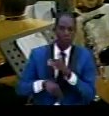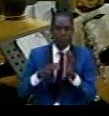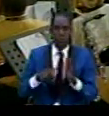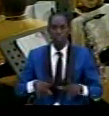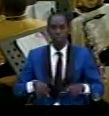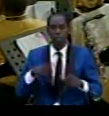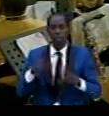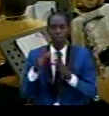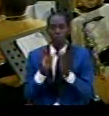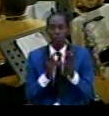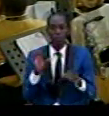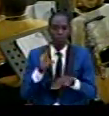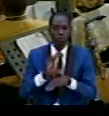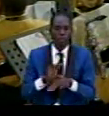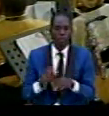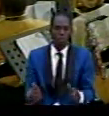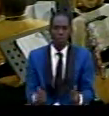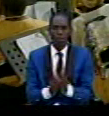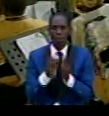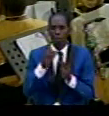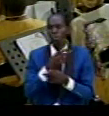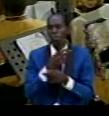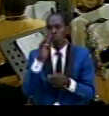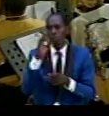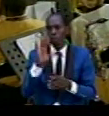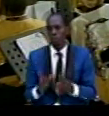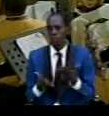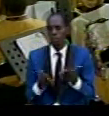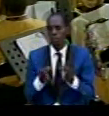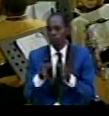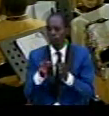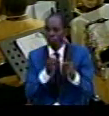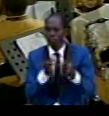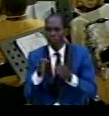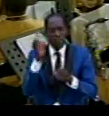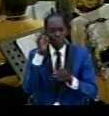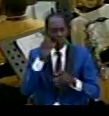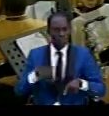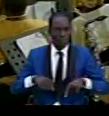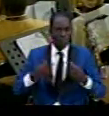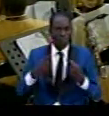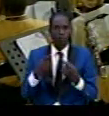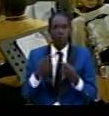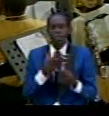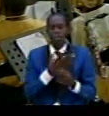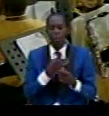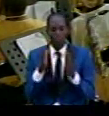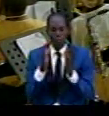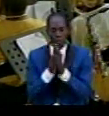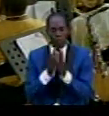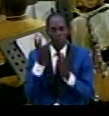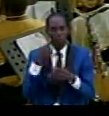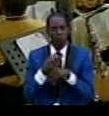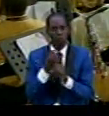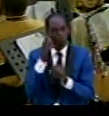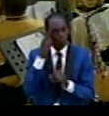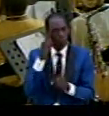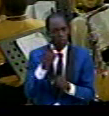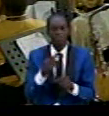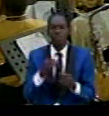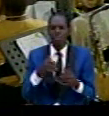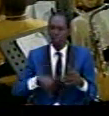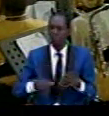And he met the pastor there, narrated his life, prayers was made for him, but yet he was not completely